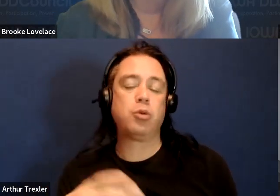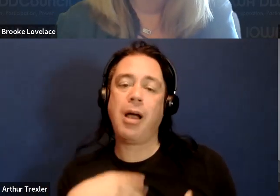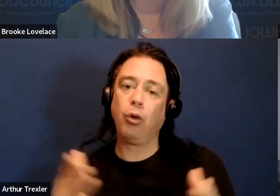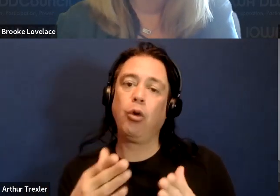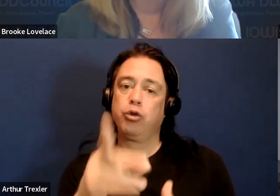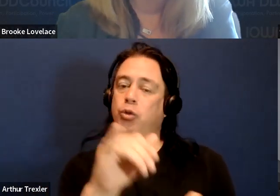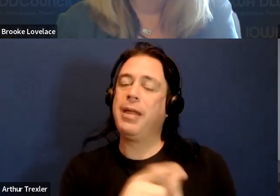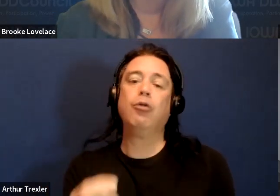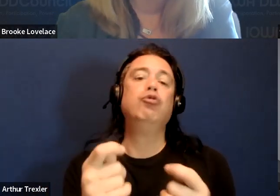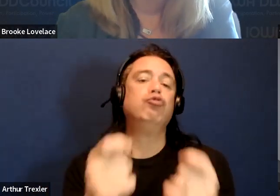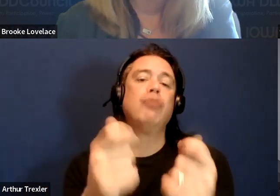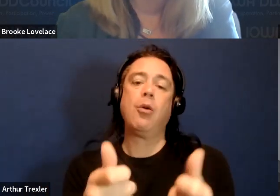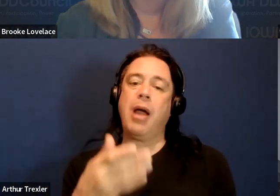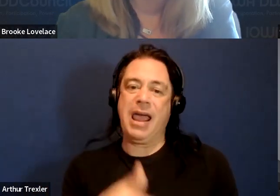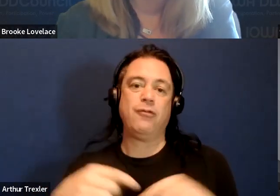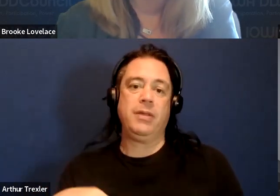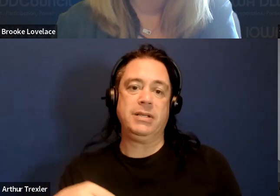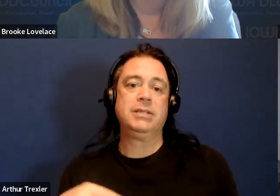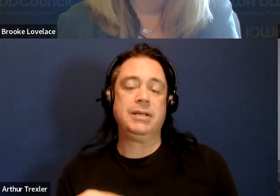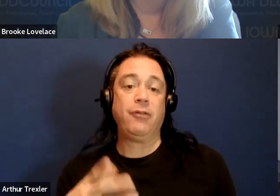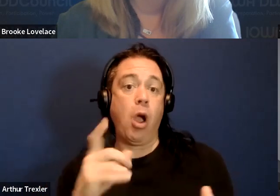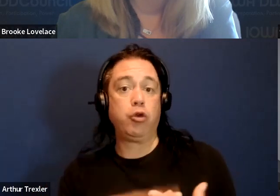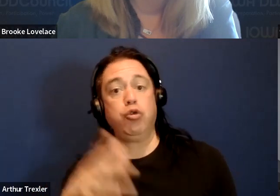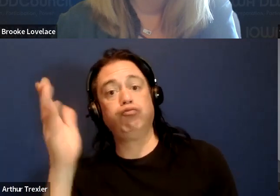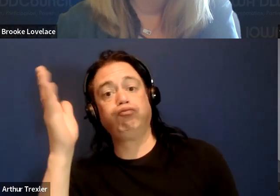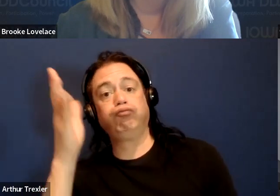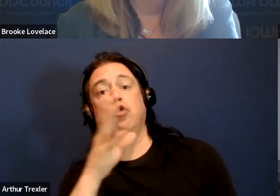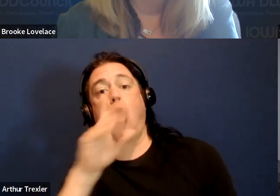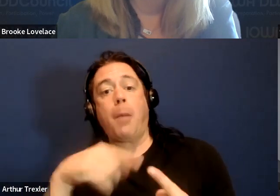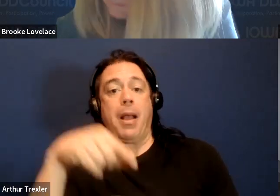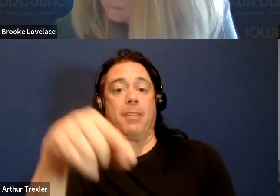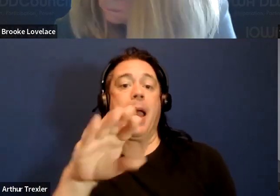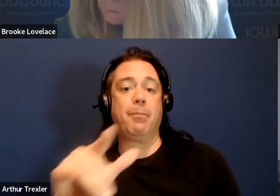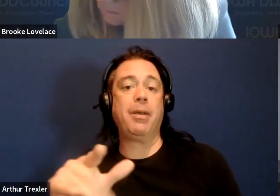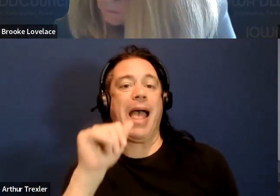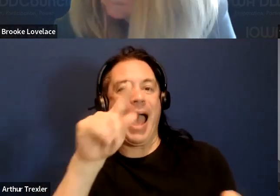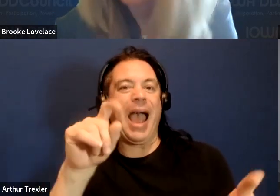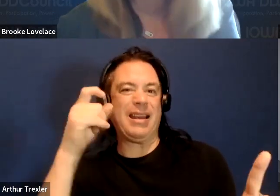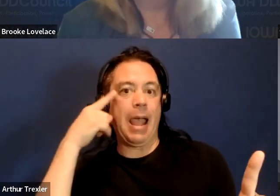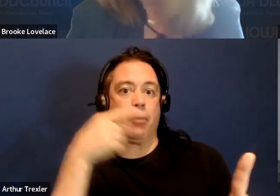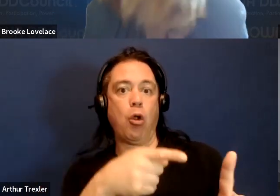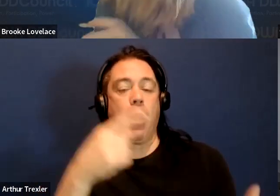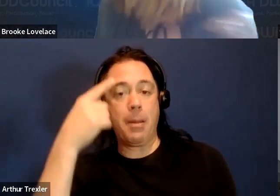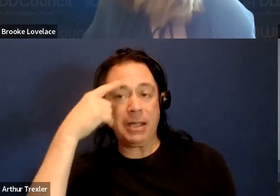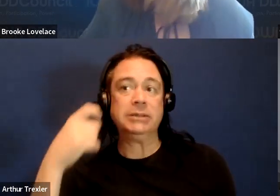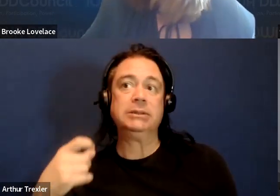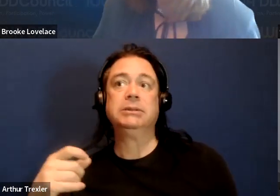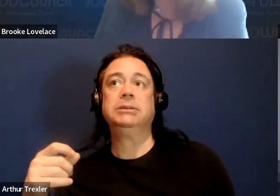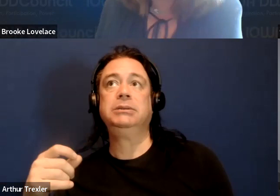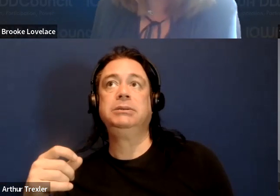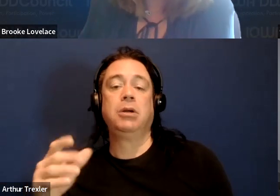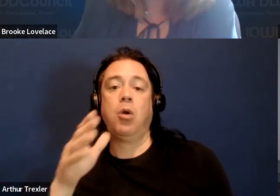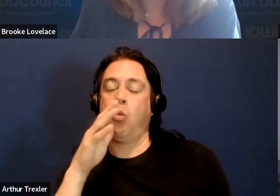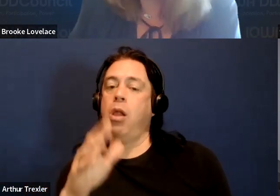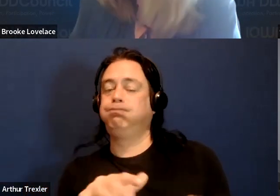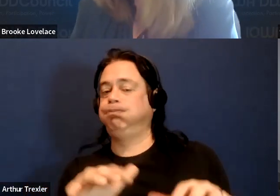do that right away afterwards if you would like to speak about this bill at the Capitol, because it'll fill up